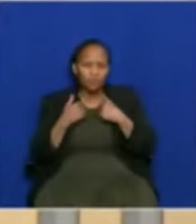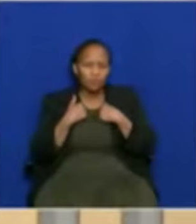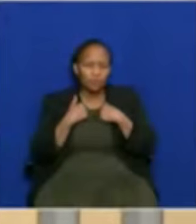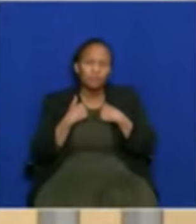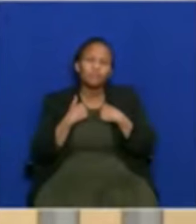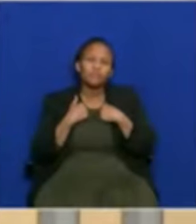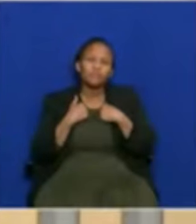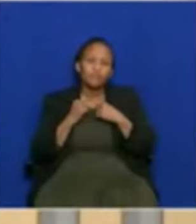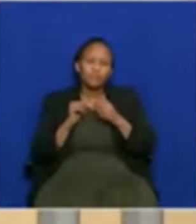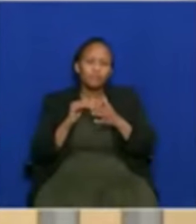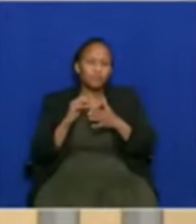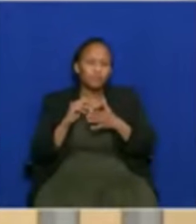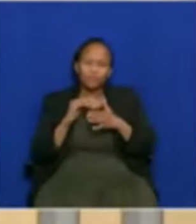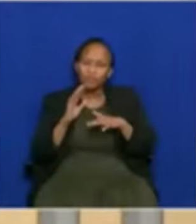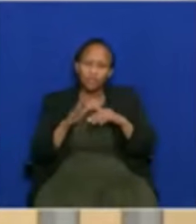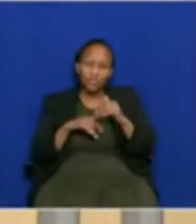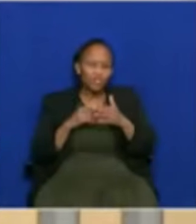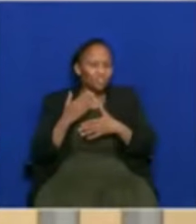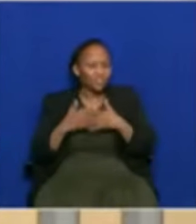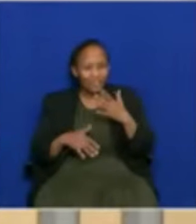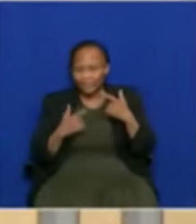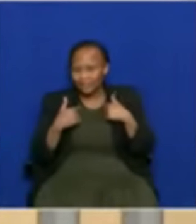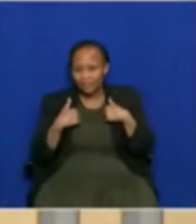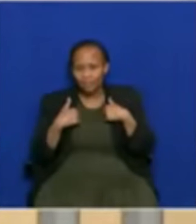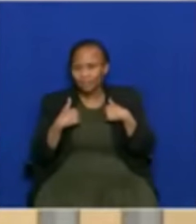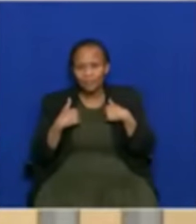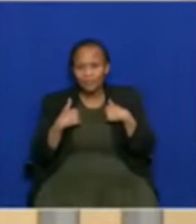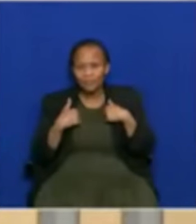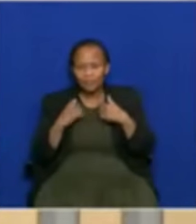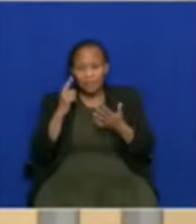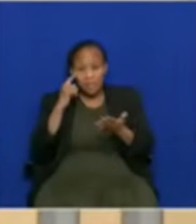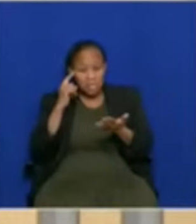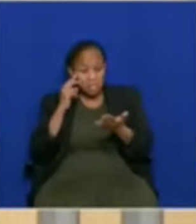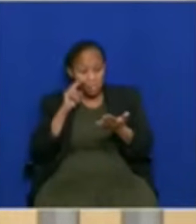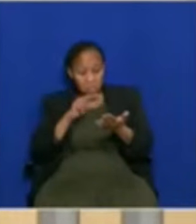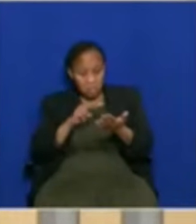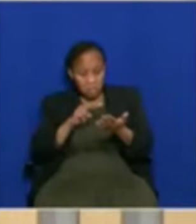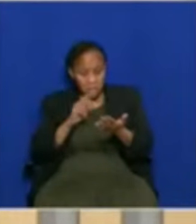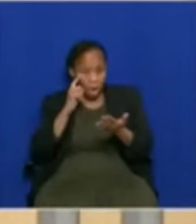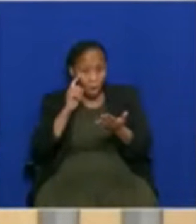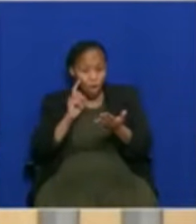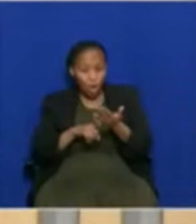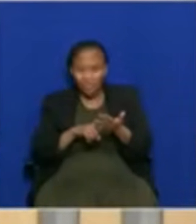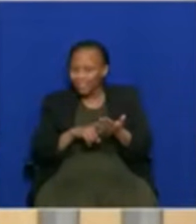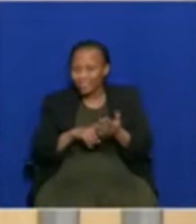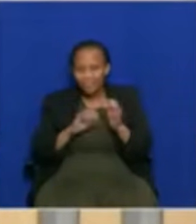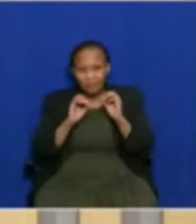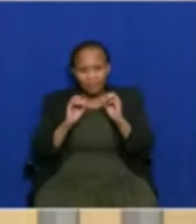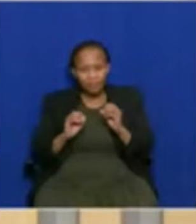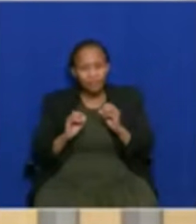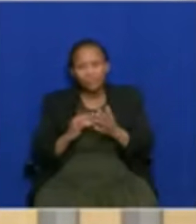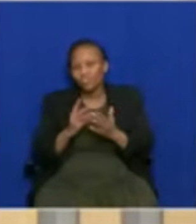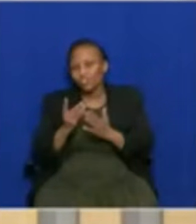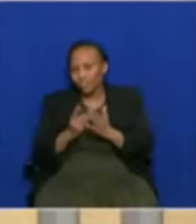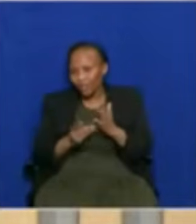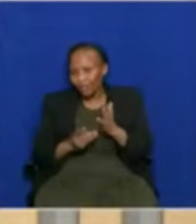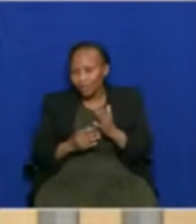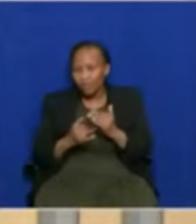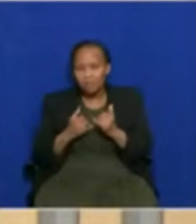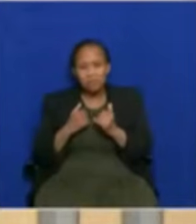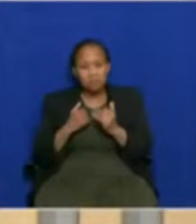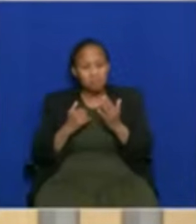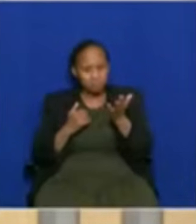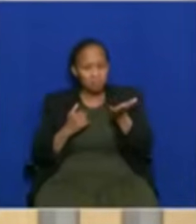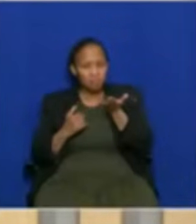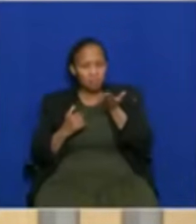my saying. I did not take notice of it in the charge sheet. It was a draft charge sheet. I attached my affidavit to it, and I went